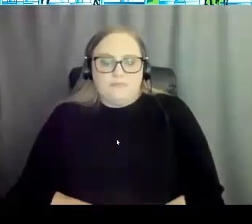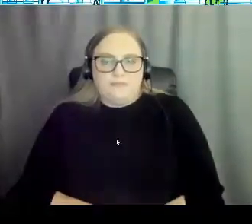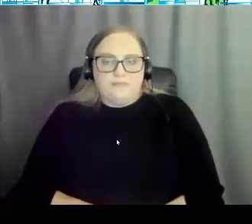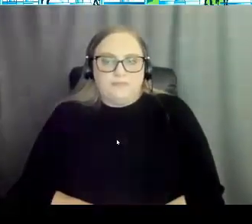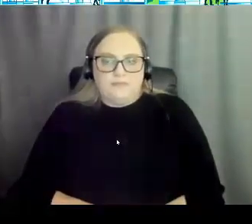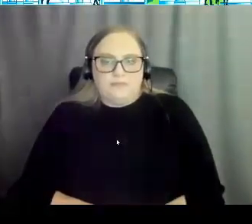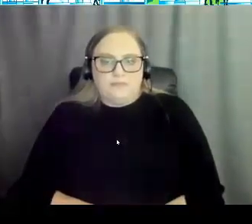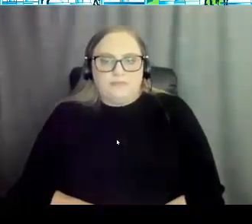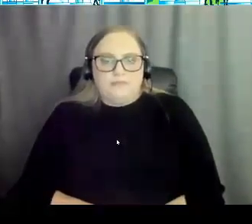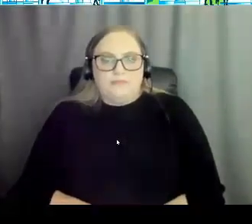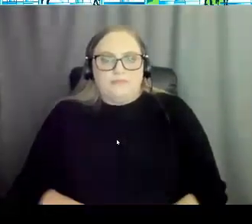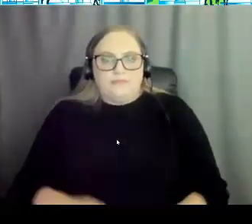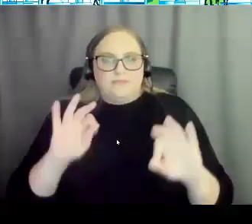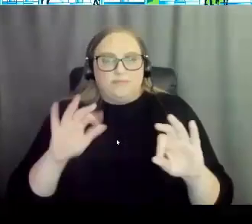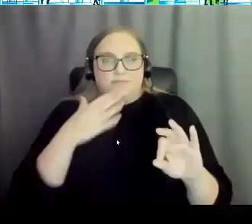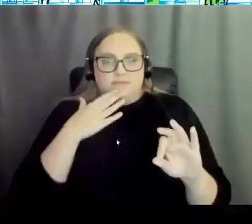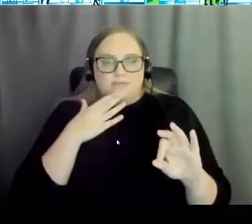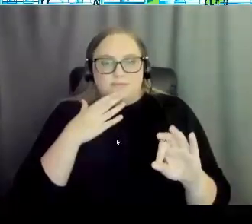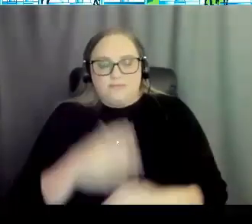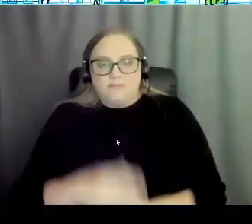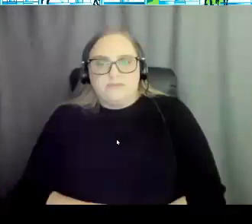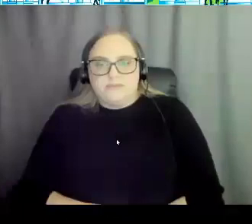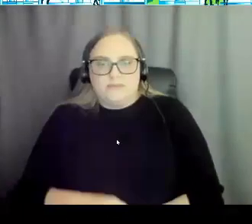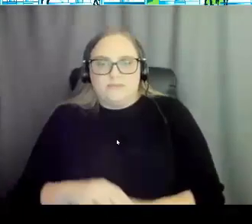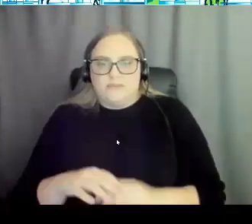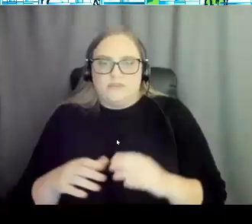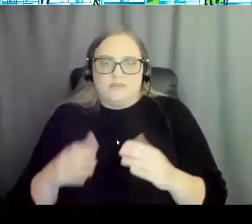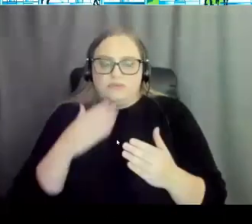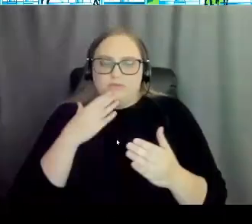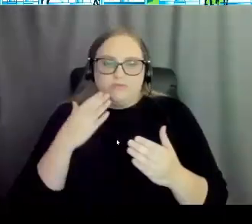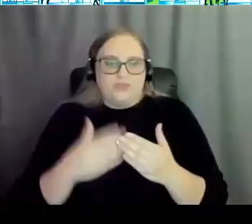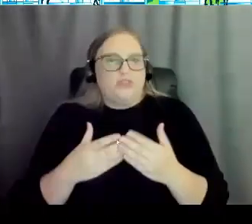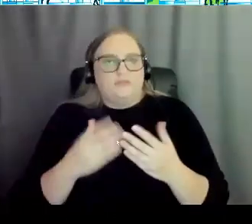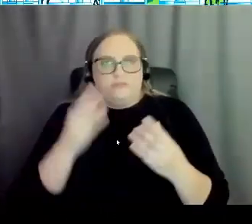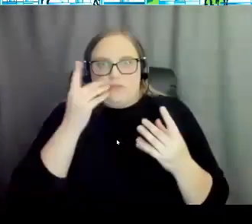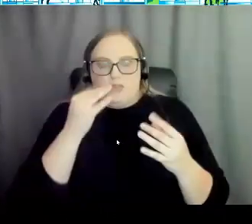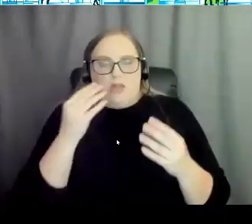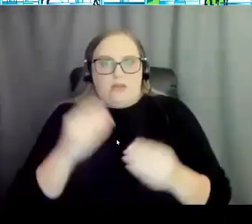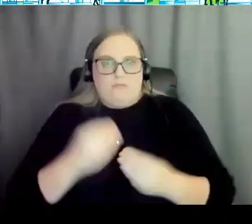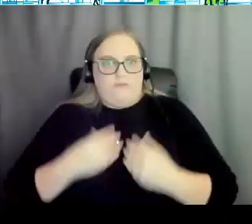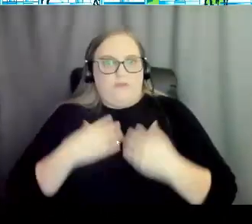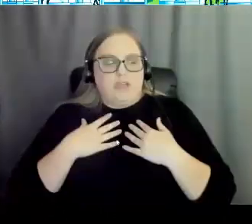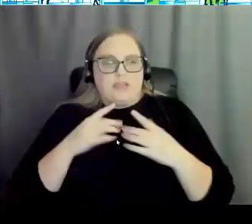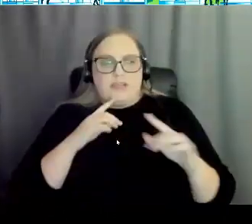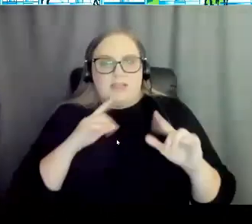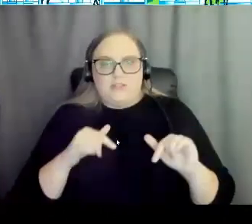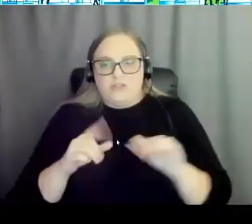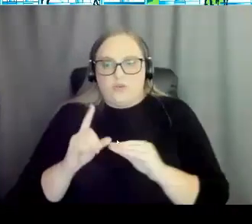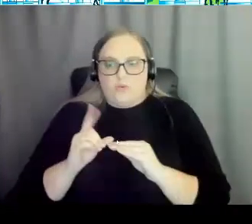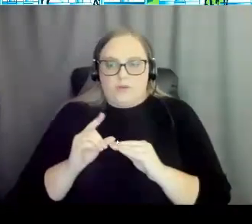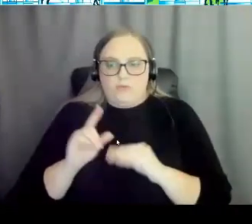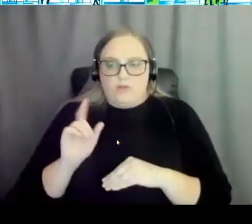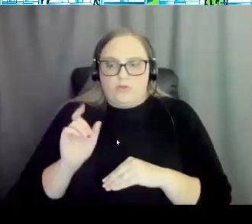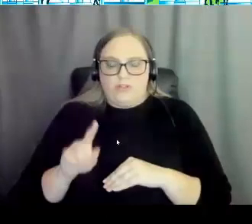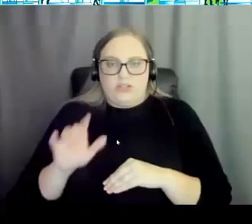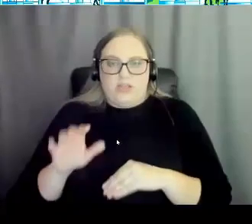All right, thank you. Those were extremely compelling and thought-provoking answers. I'll answer one more question. That was a pitch